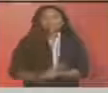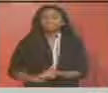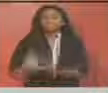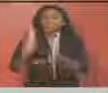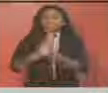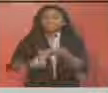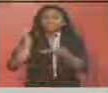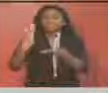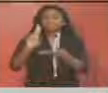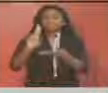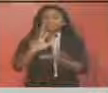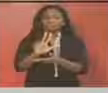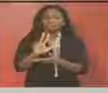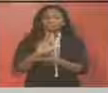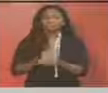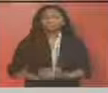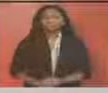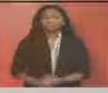35,